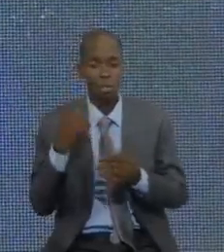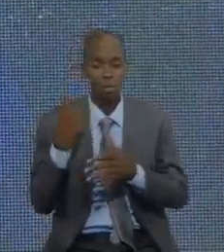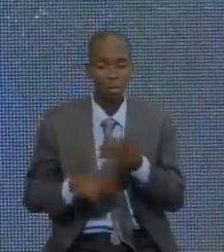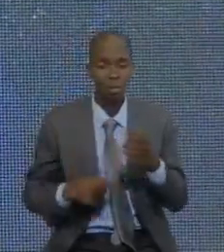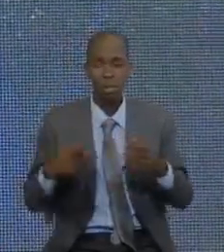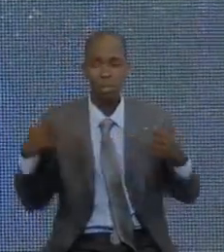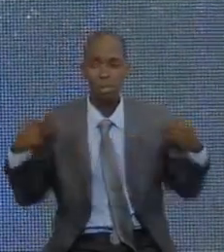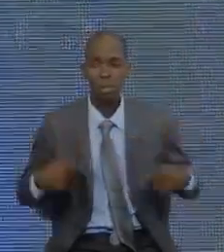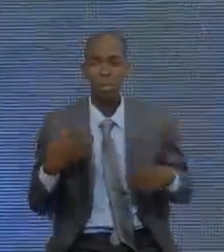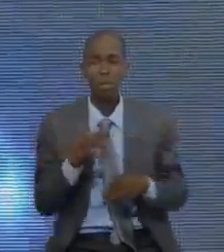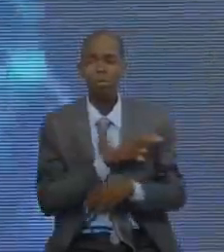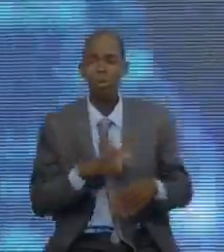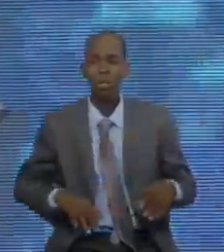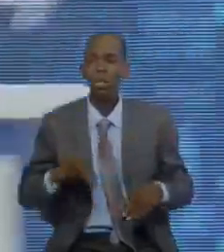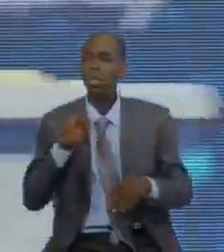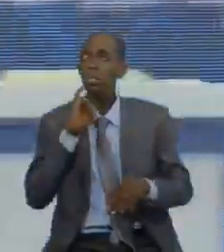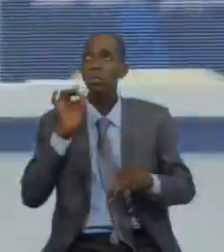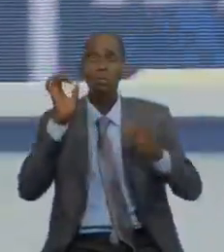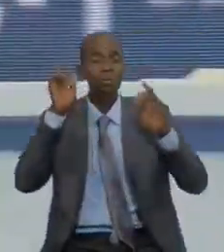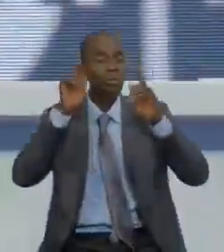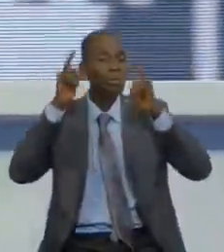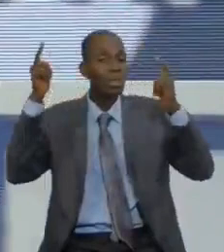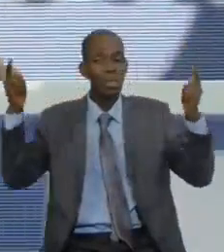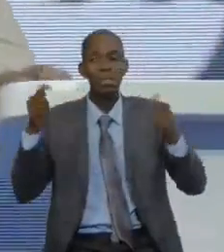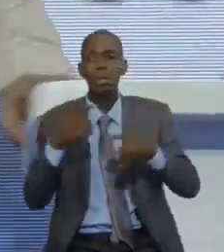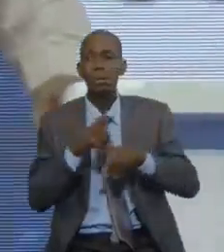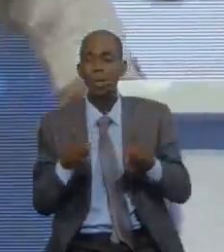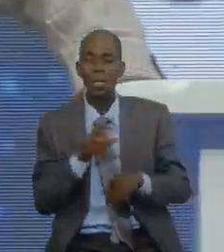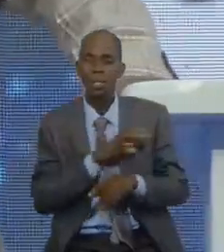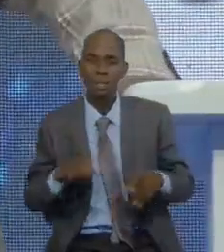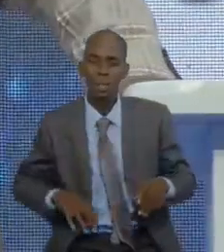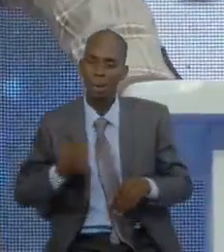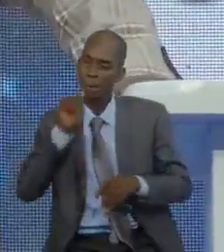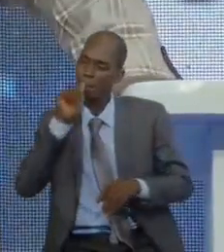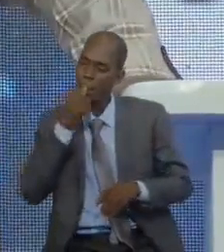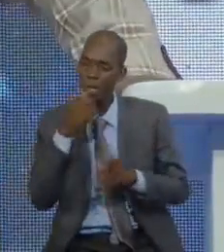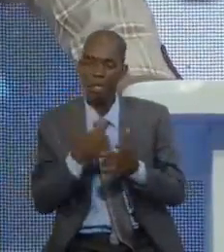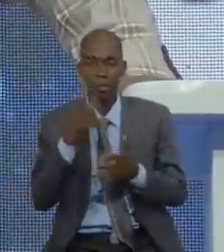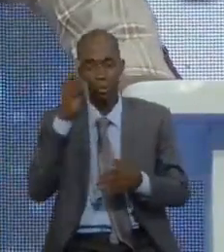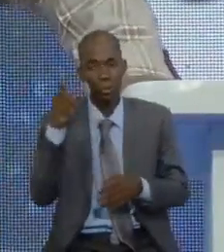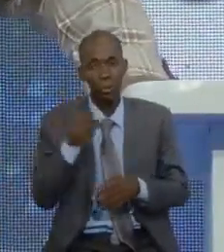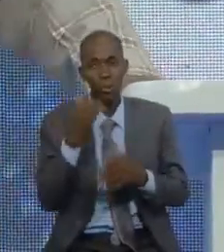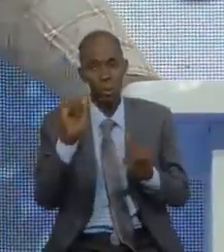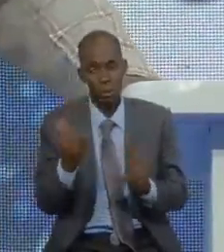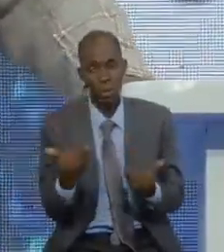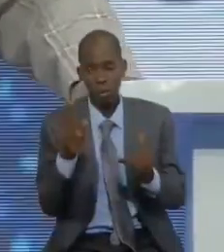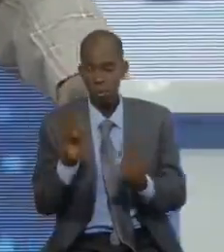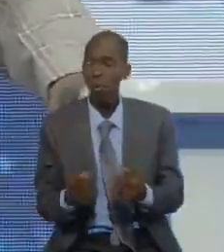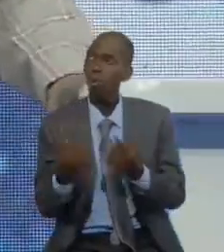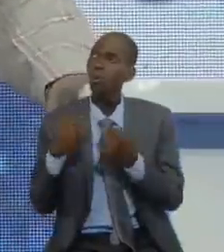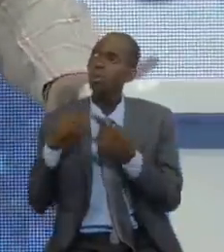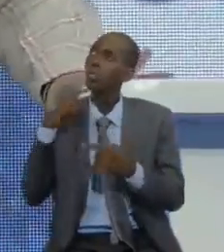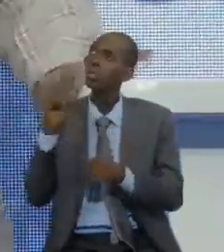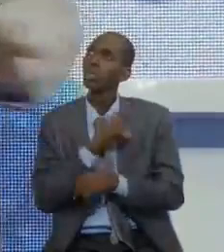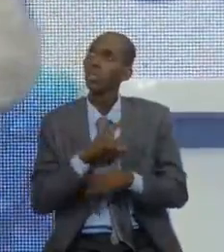was unbearable, but Christ bore it for you, and you want to come and say, Lord, I thank you. Because of